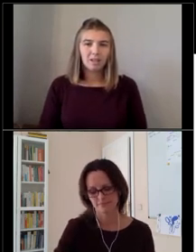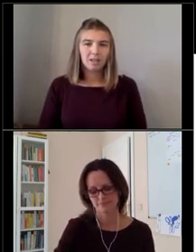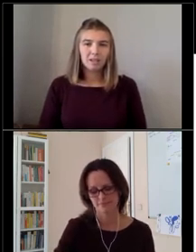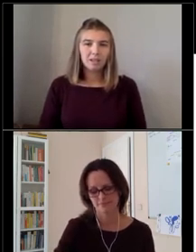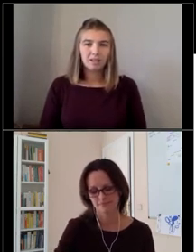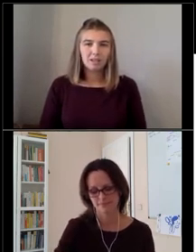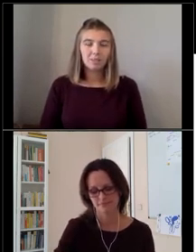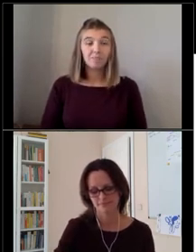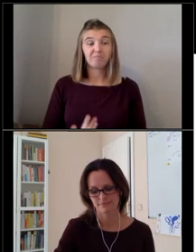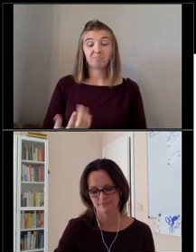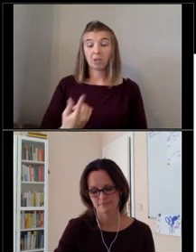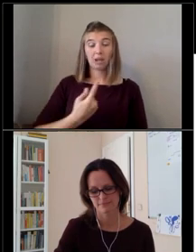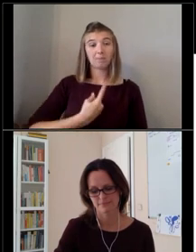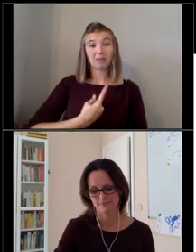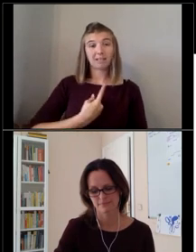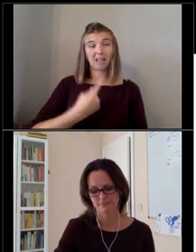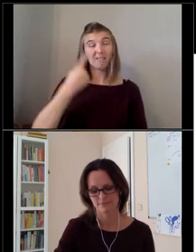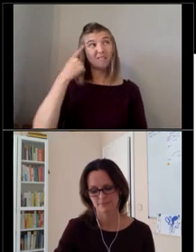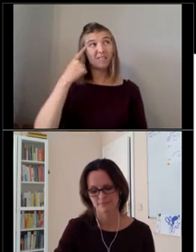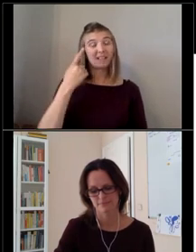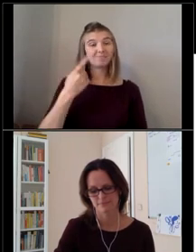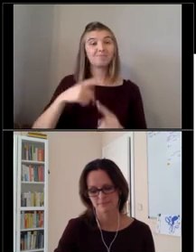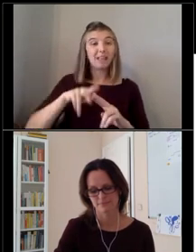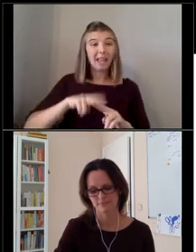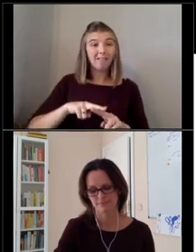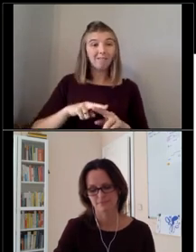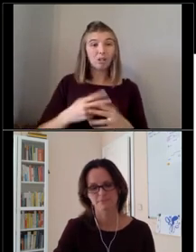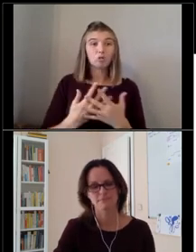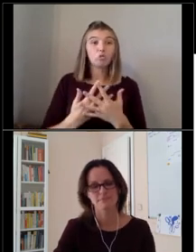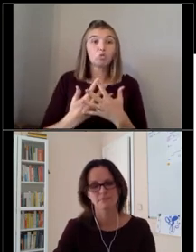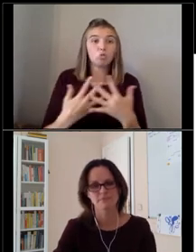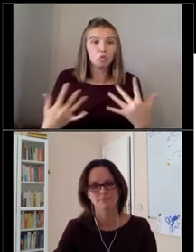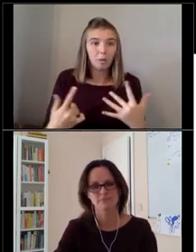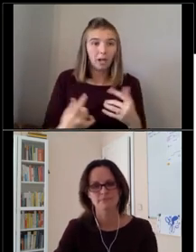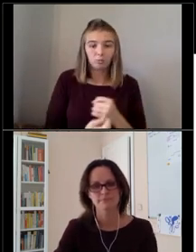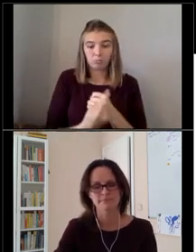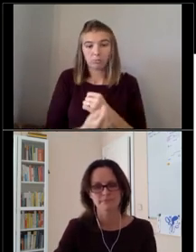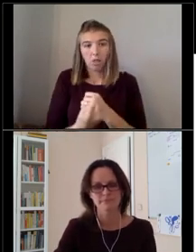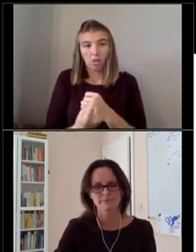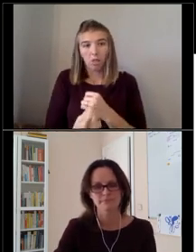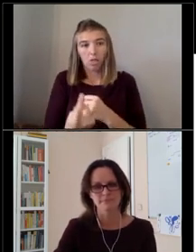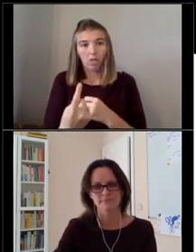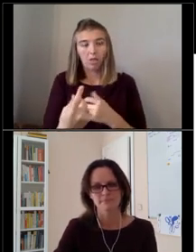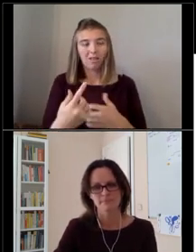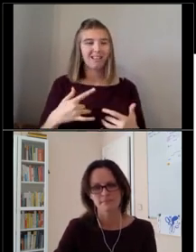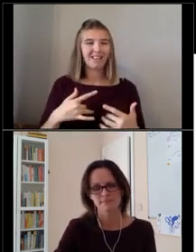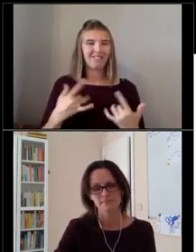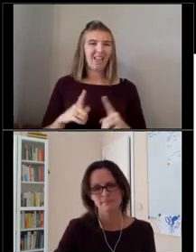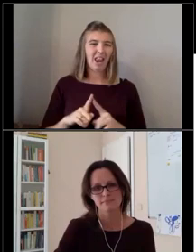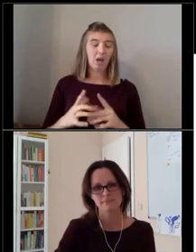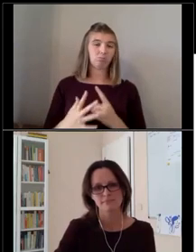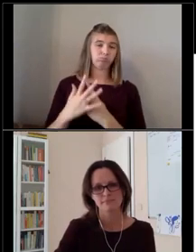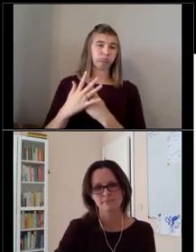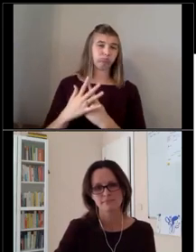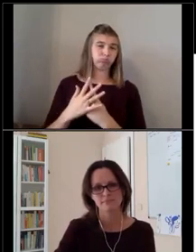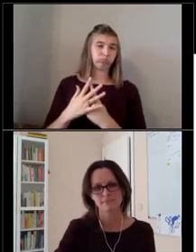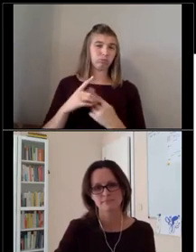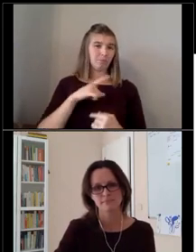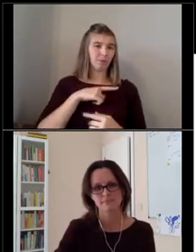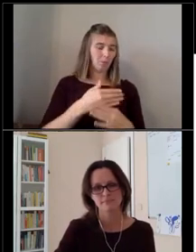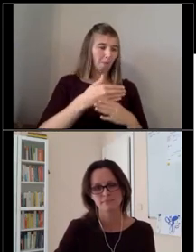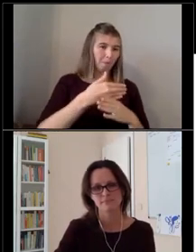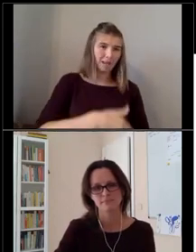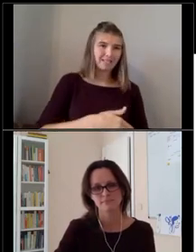things are too often, it can congest the already, you know, tight calendars of people. So pick something that is